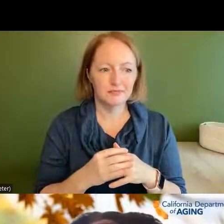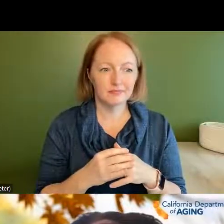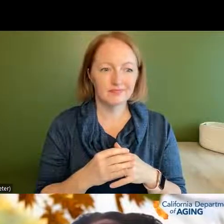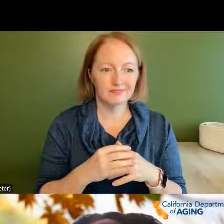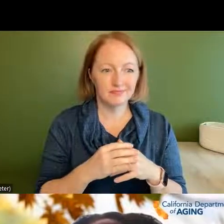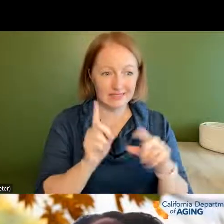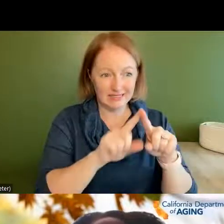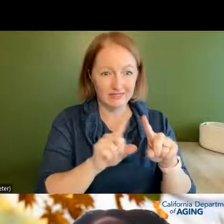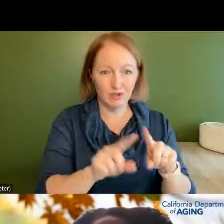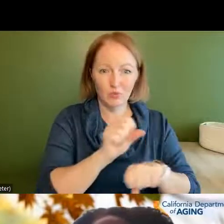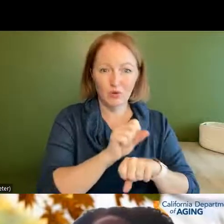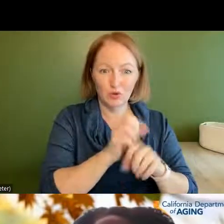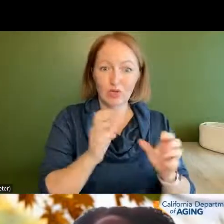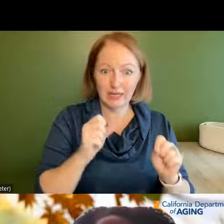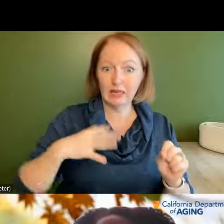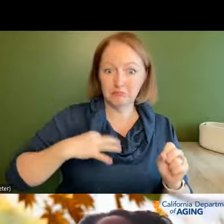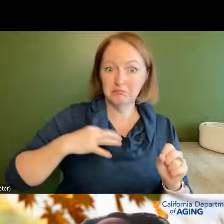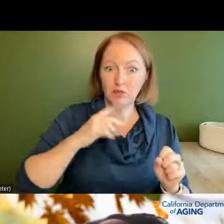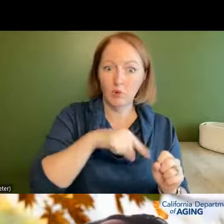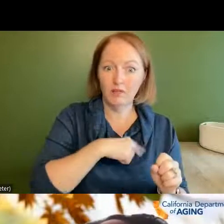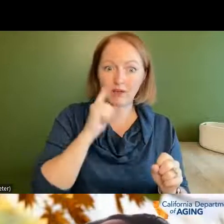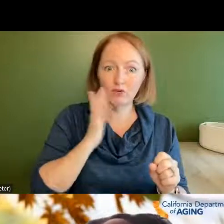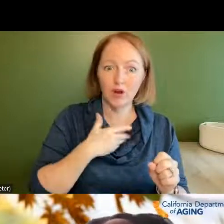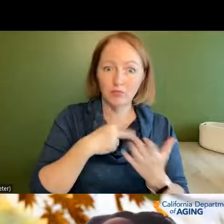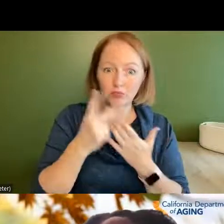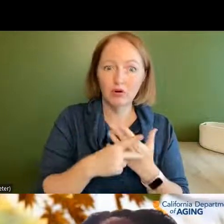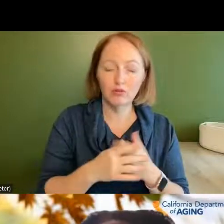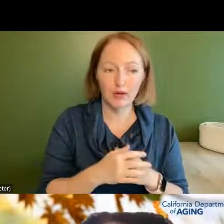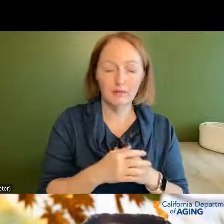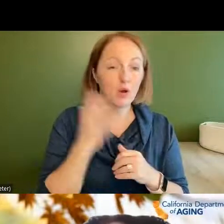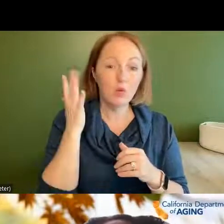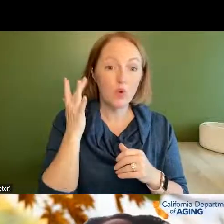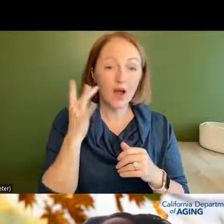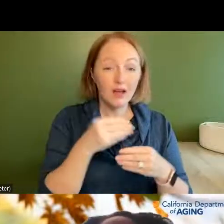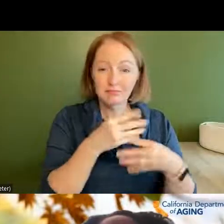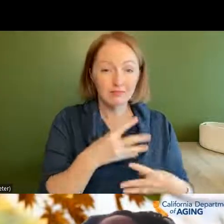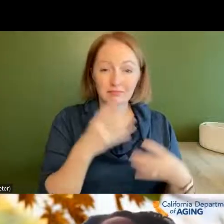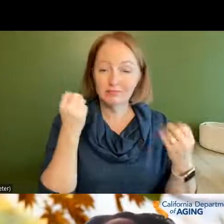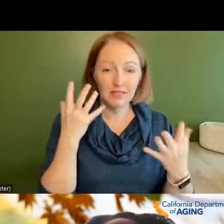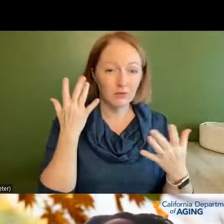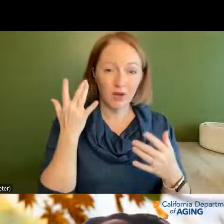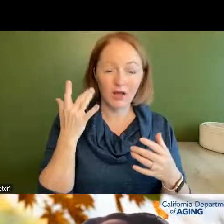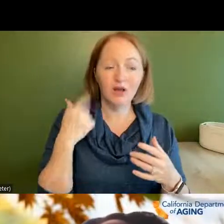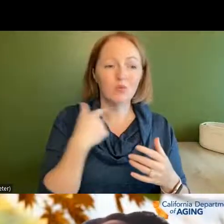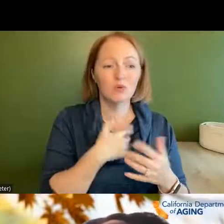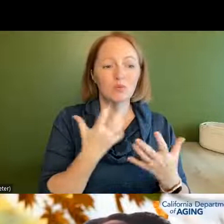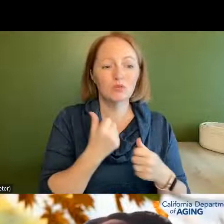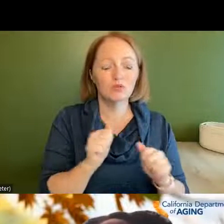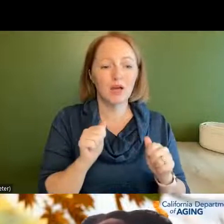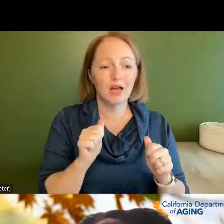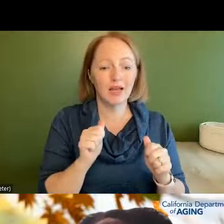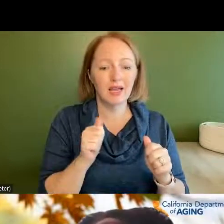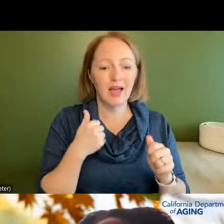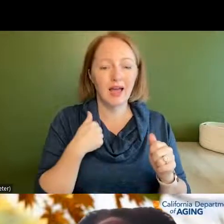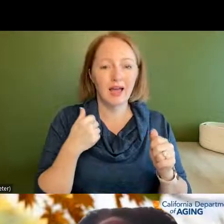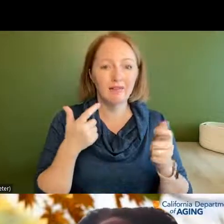different workers that are eligible for our program. And the thought behind that is that we wanted to try and have as